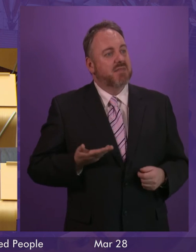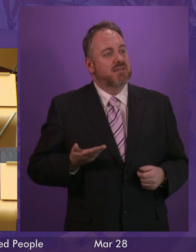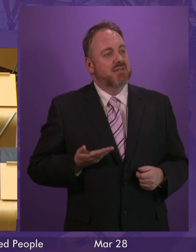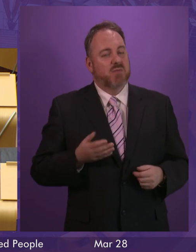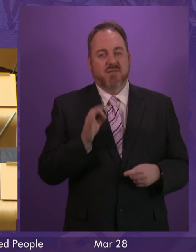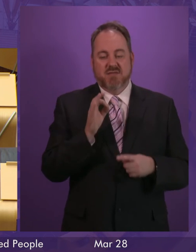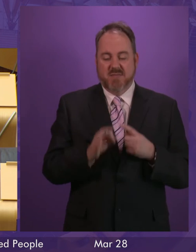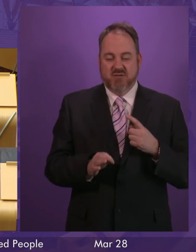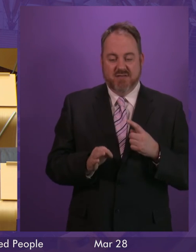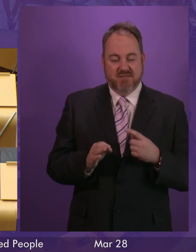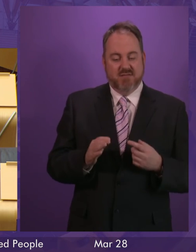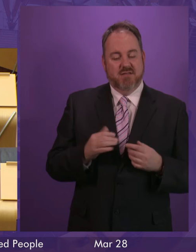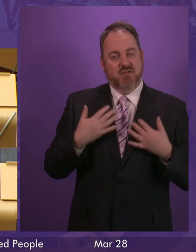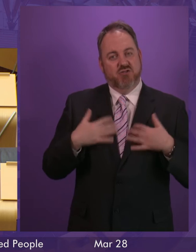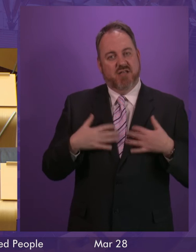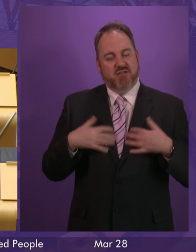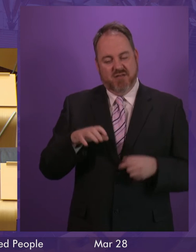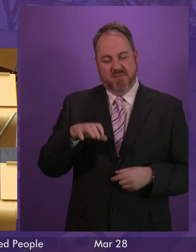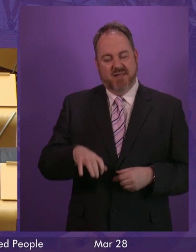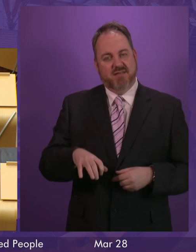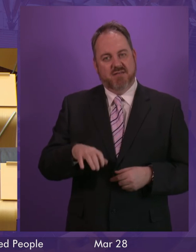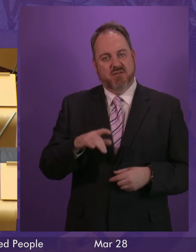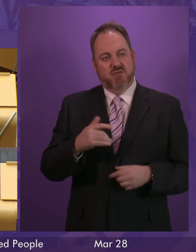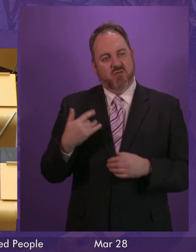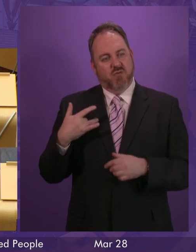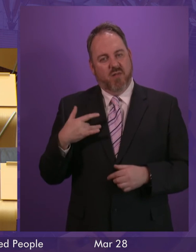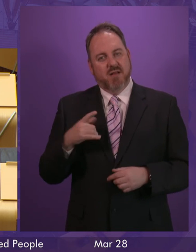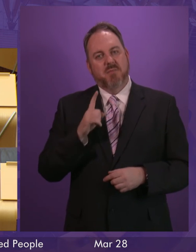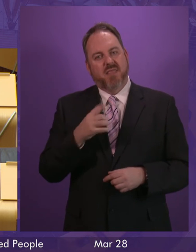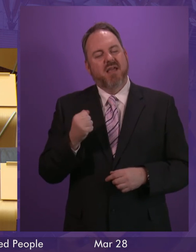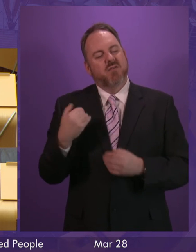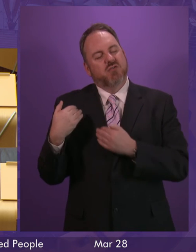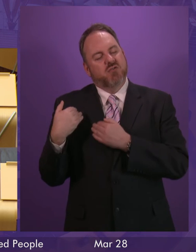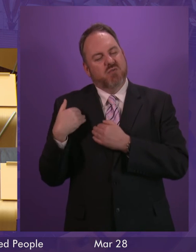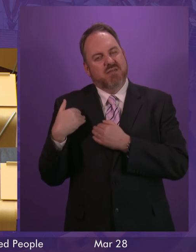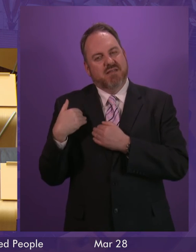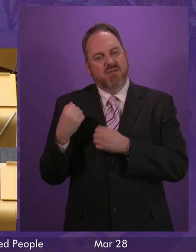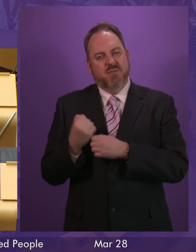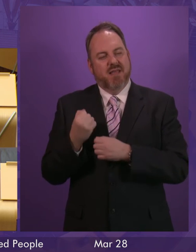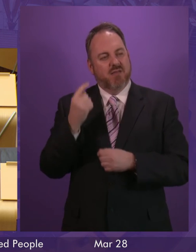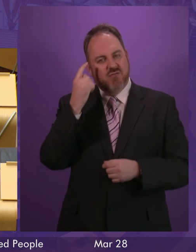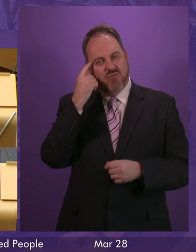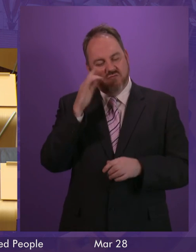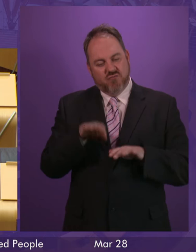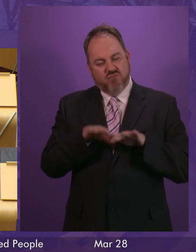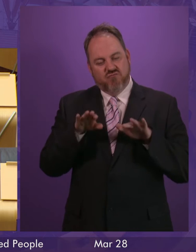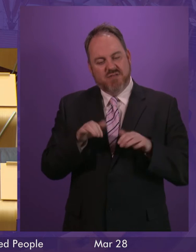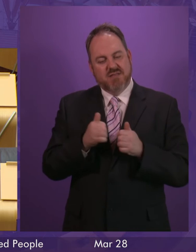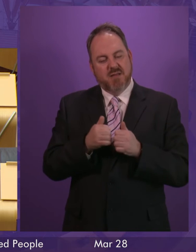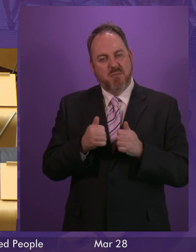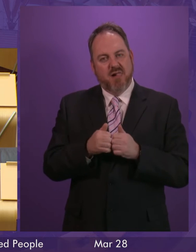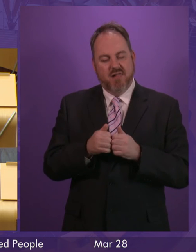a changing places toilet, they do have a duty to make reasonable adjustments to ensure that those with